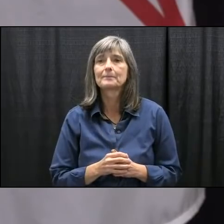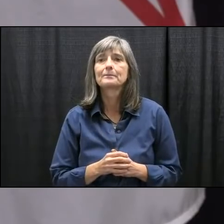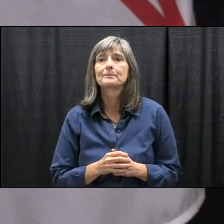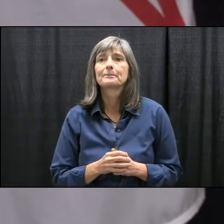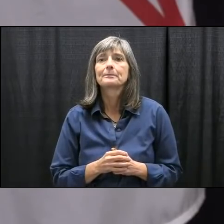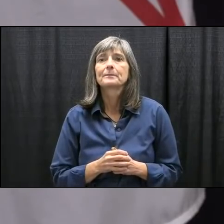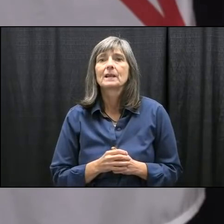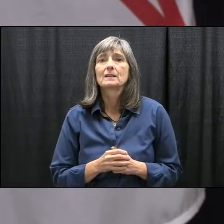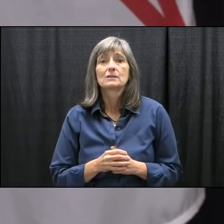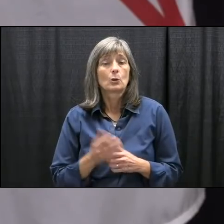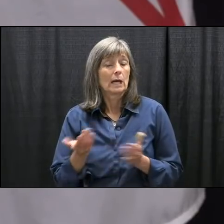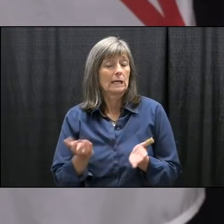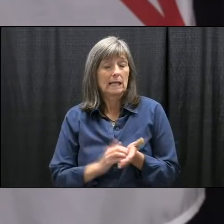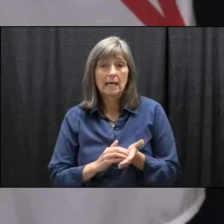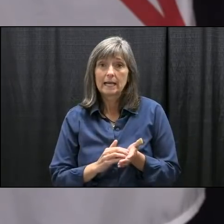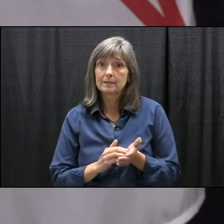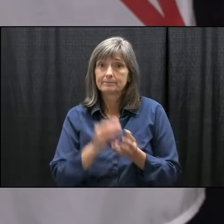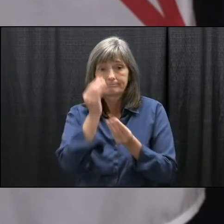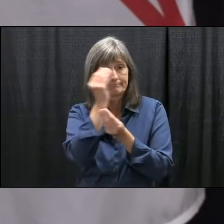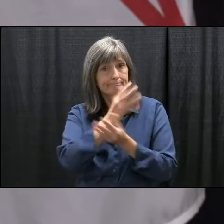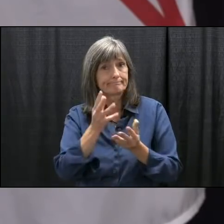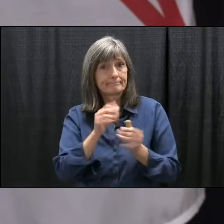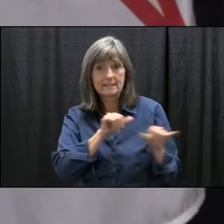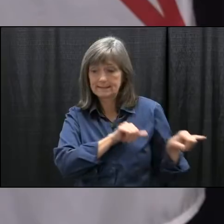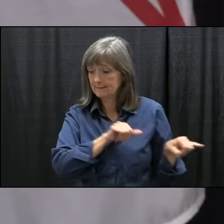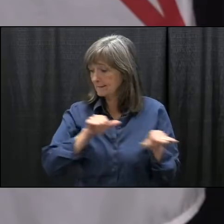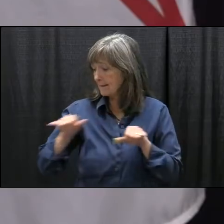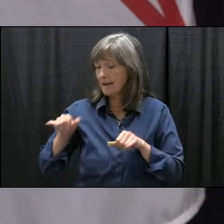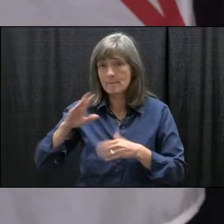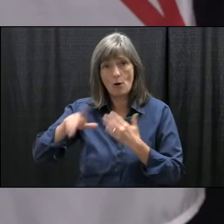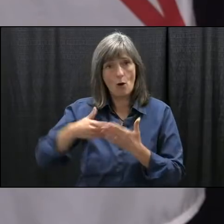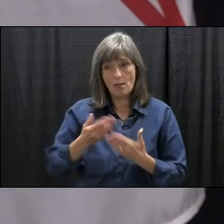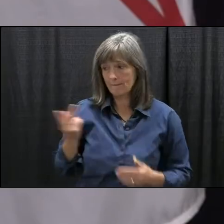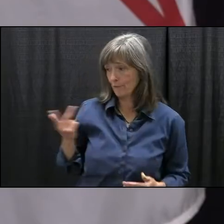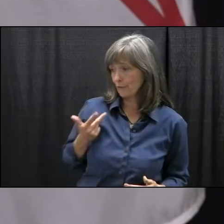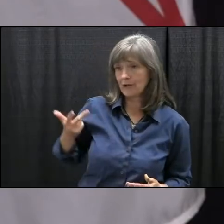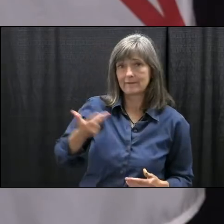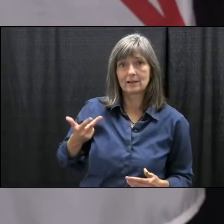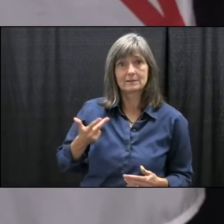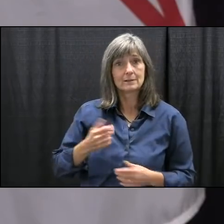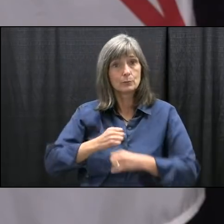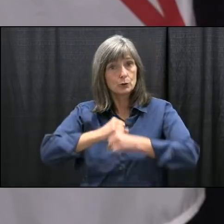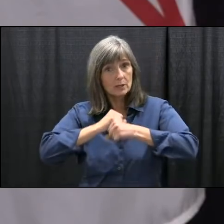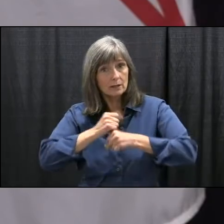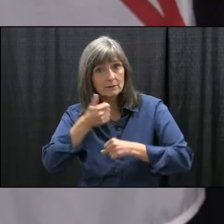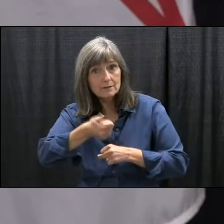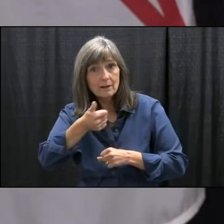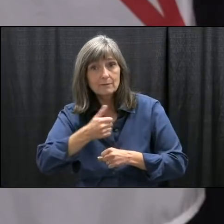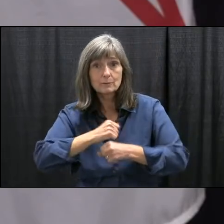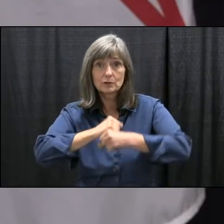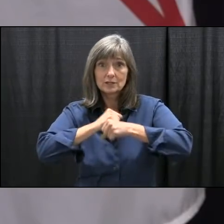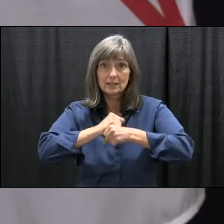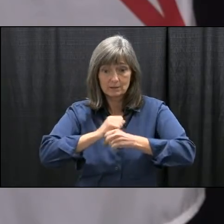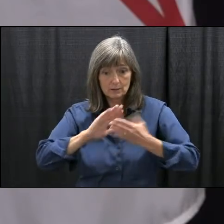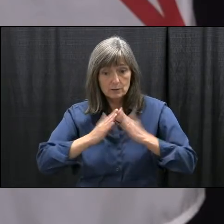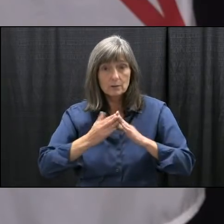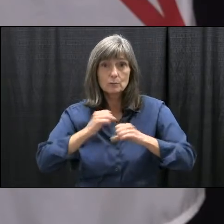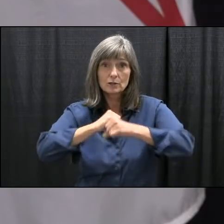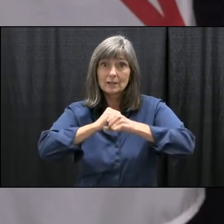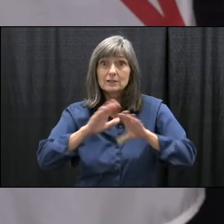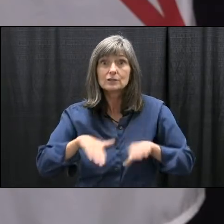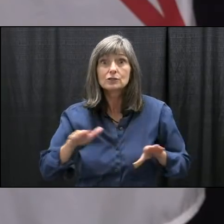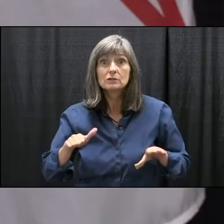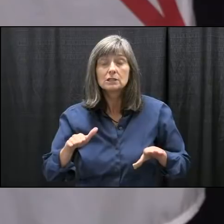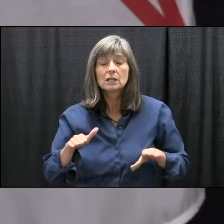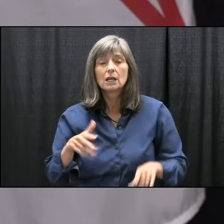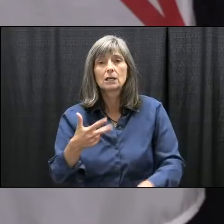my message, the same as everybody's here, is the best protection for you, for your community, and for your children is to get